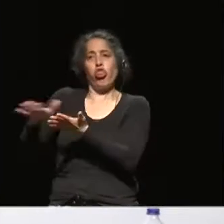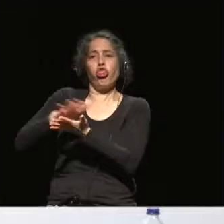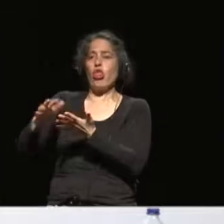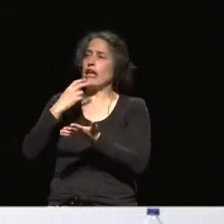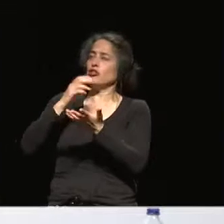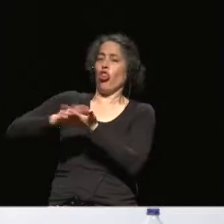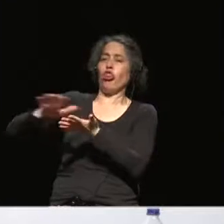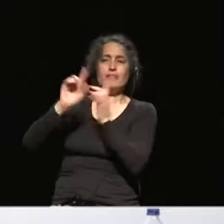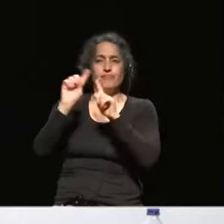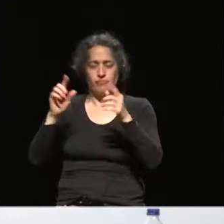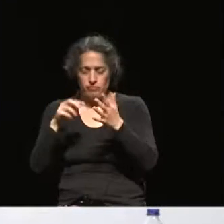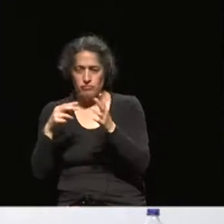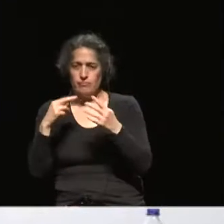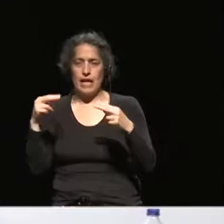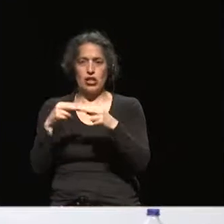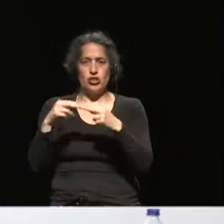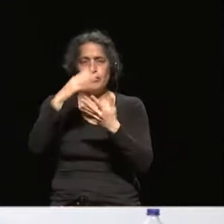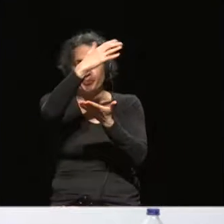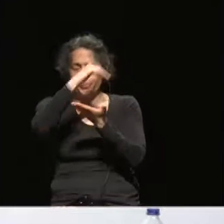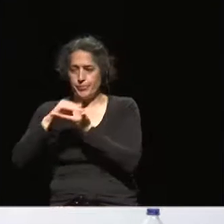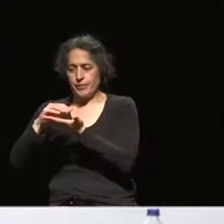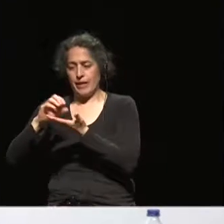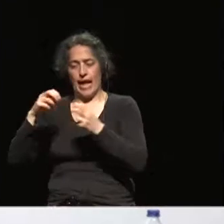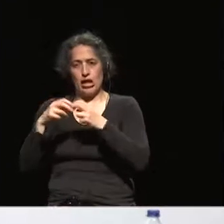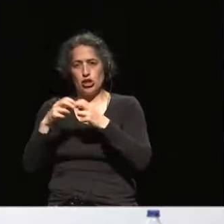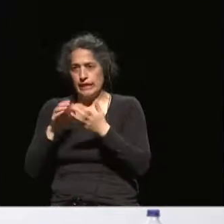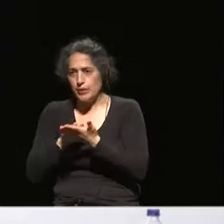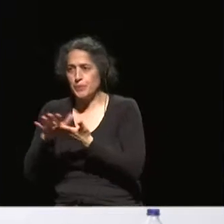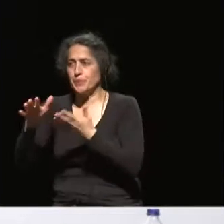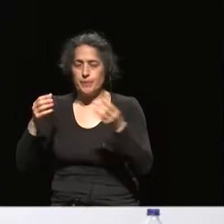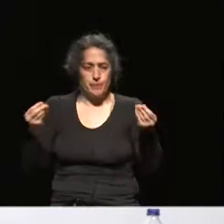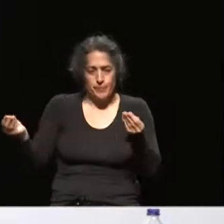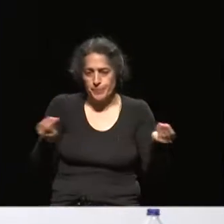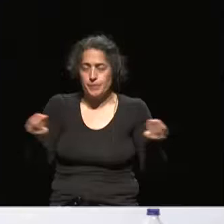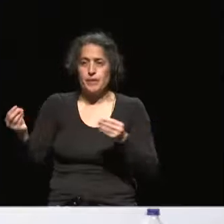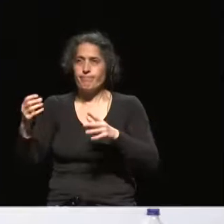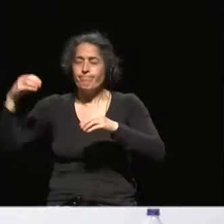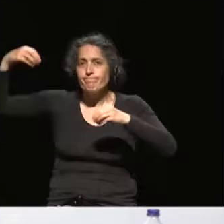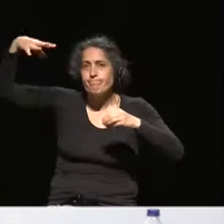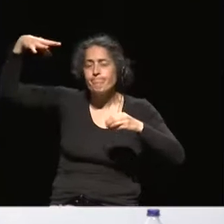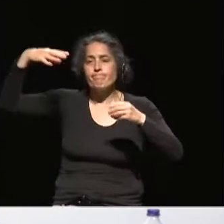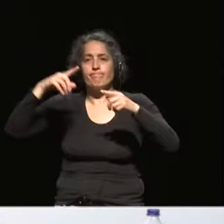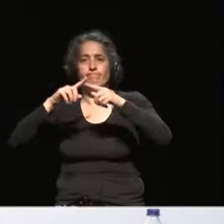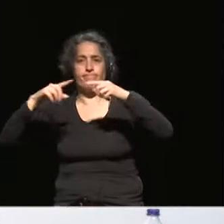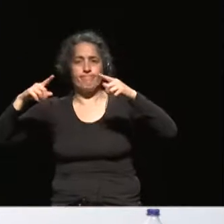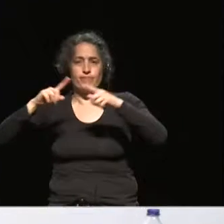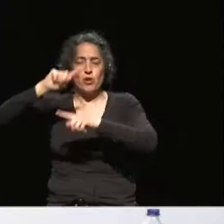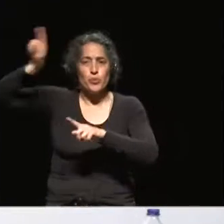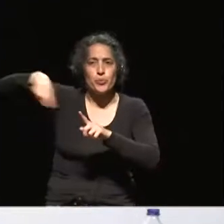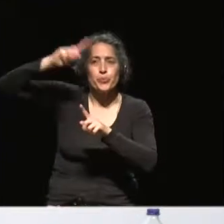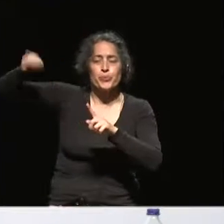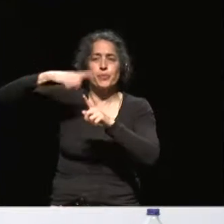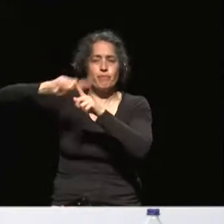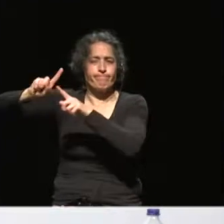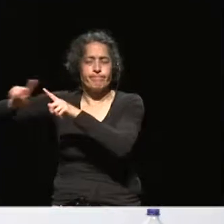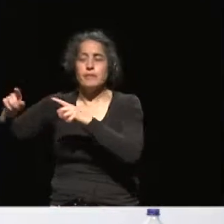Yes, we see the huge challenge in the Eastern Partnership countries in energy efficiency. Just one